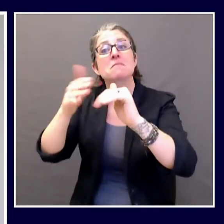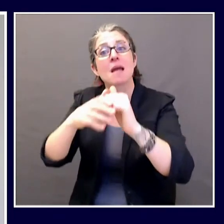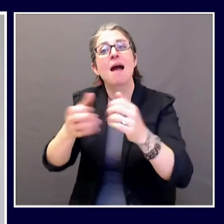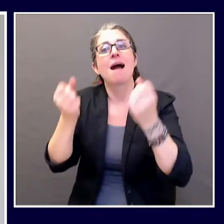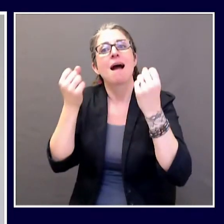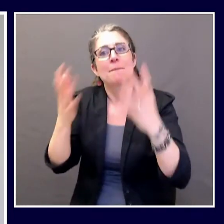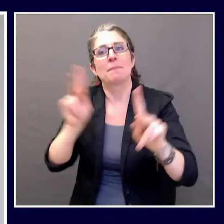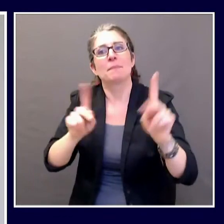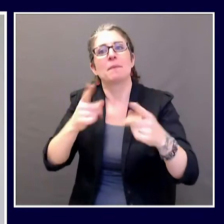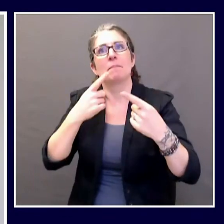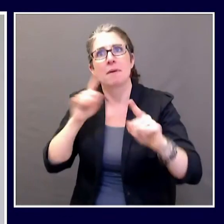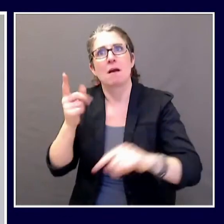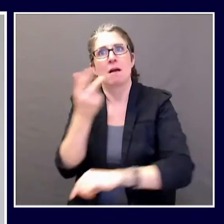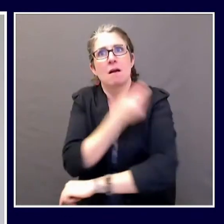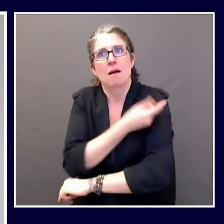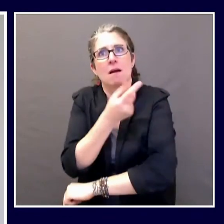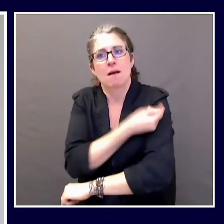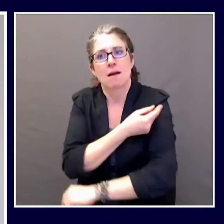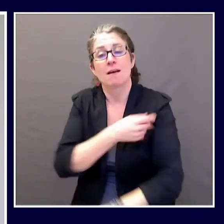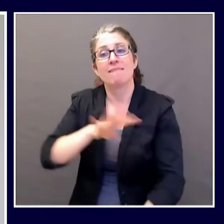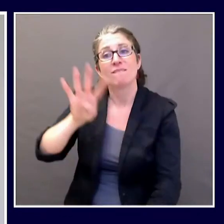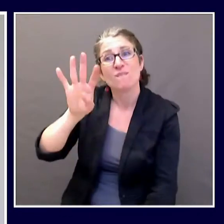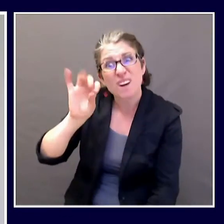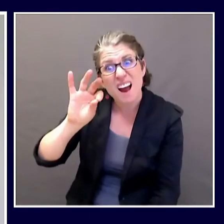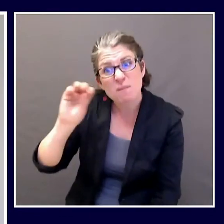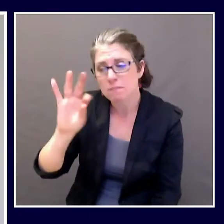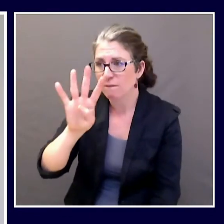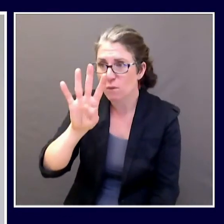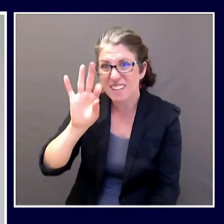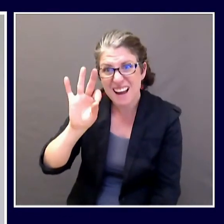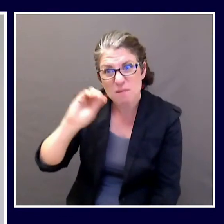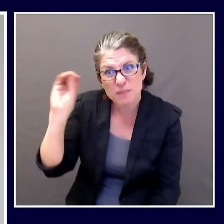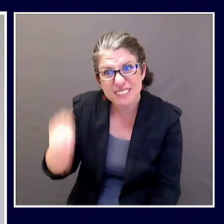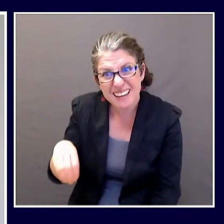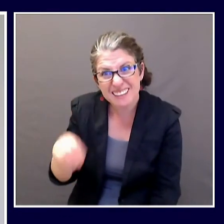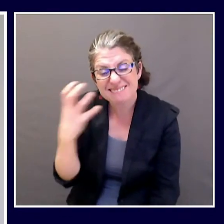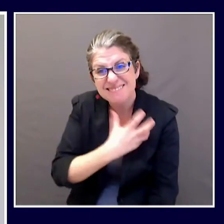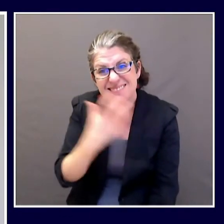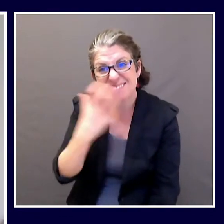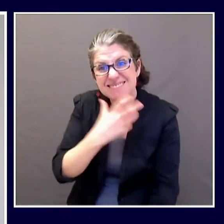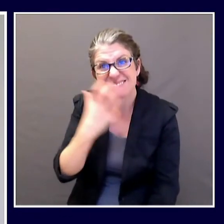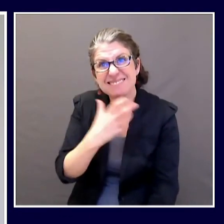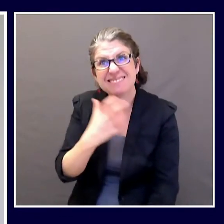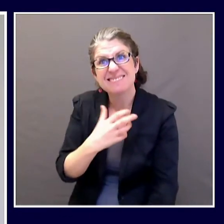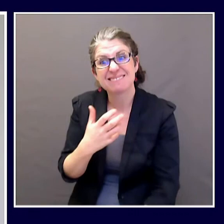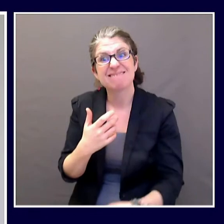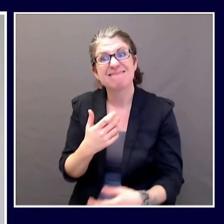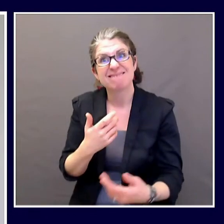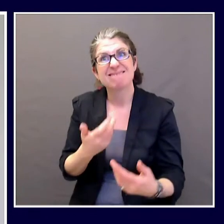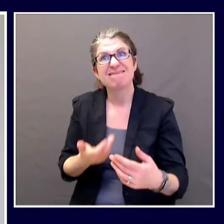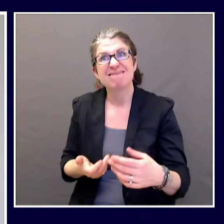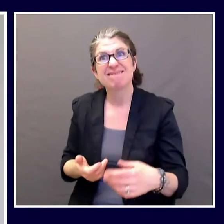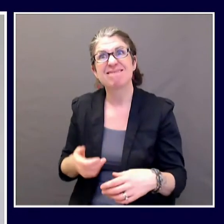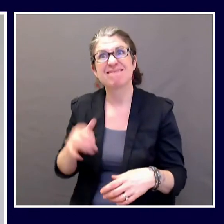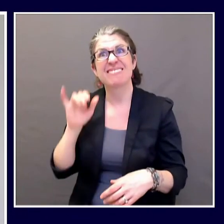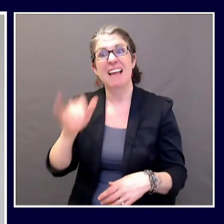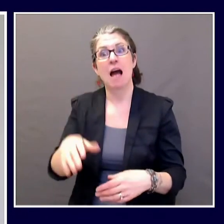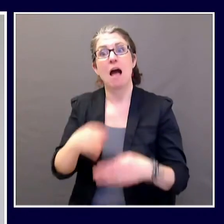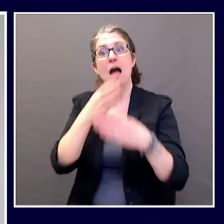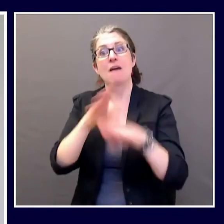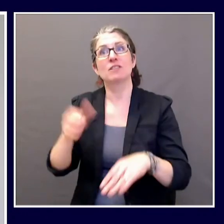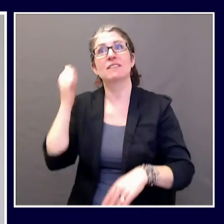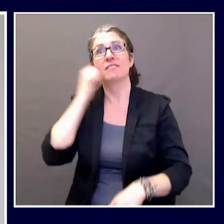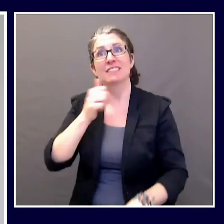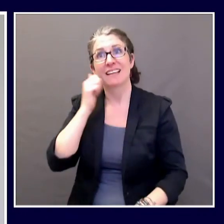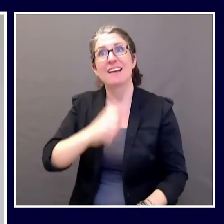direction. Right now, today, we're doing about 12,612 doses on average per day. And a